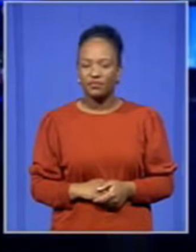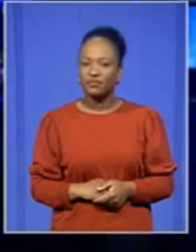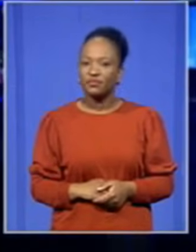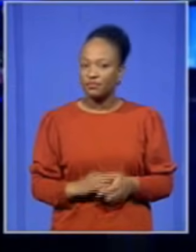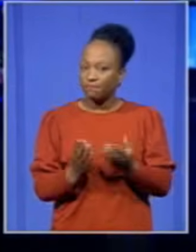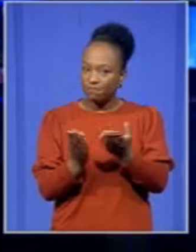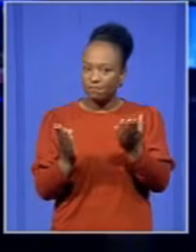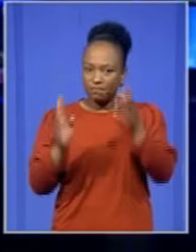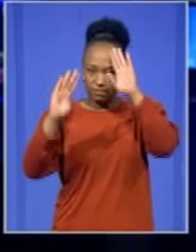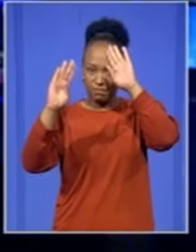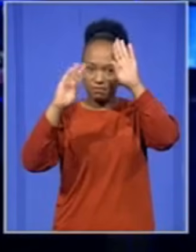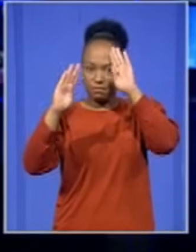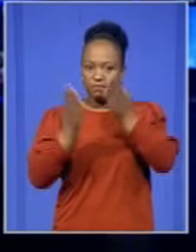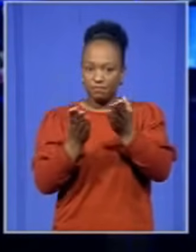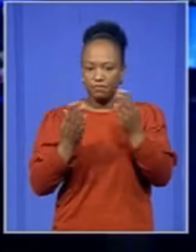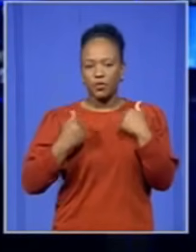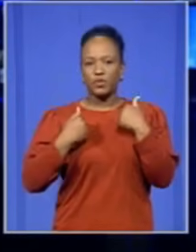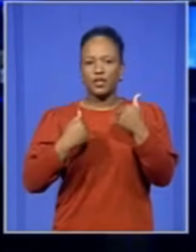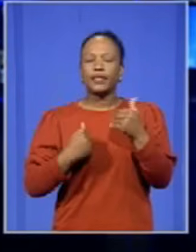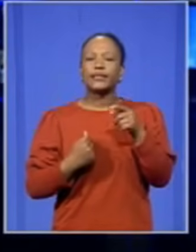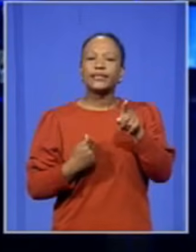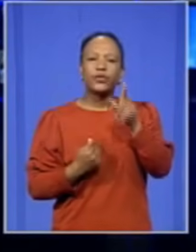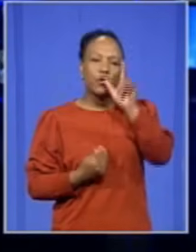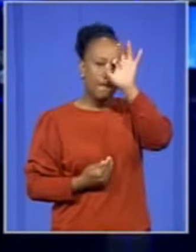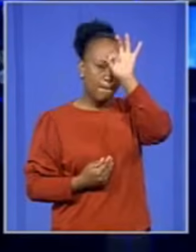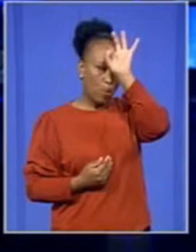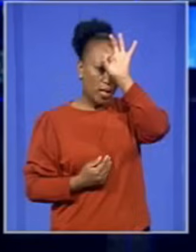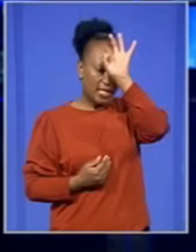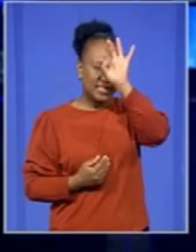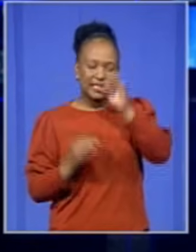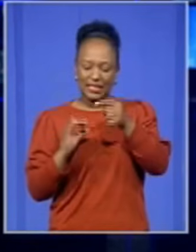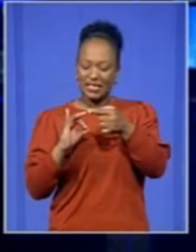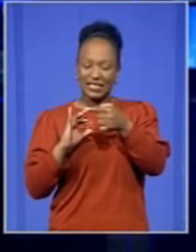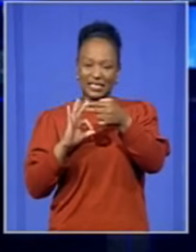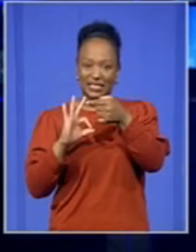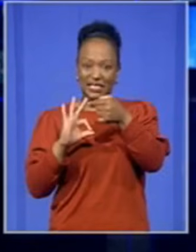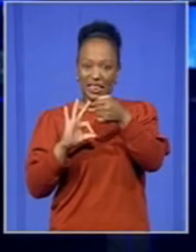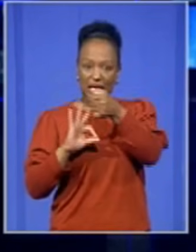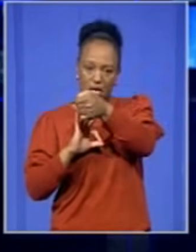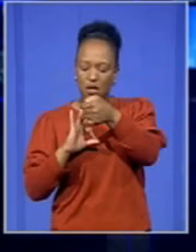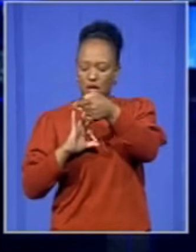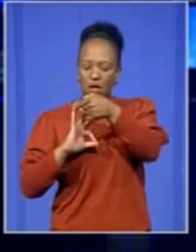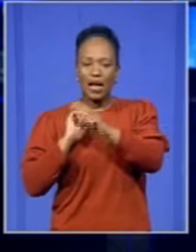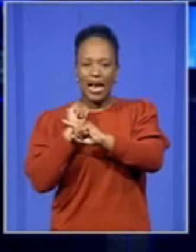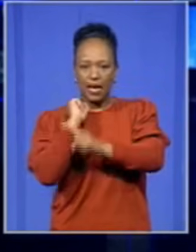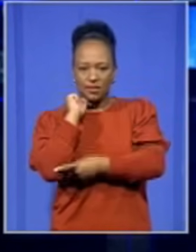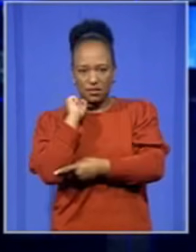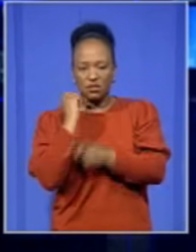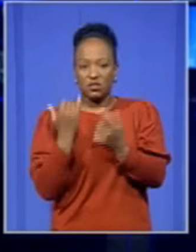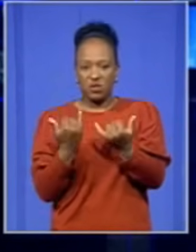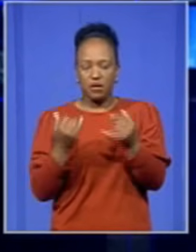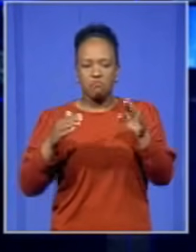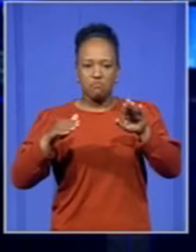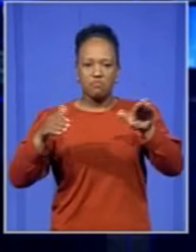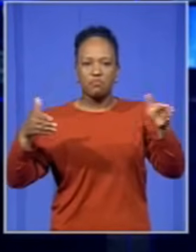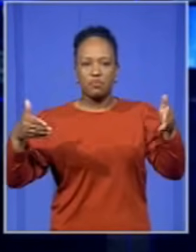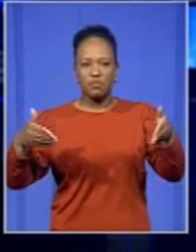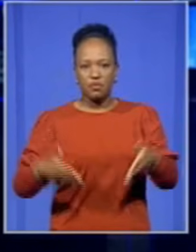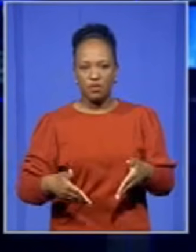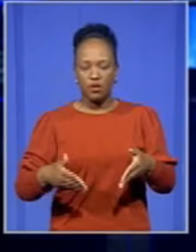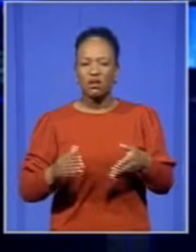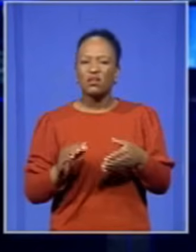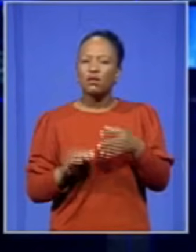Mogaitsho Madume tla re di simolole ka tse di reng Constable wa bofelo wa ba le bararo yo tlhotseng a bolokwa kwa Bloemfontein o ne a tlhaloganya